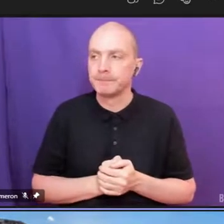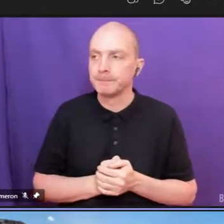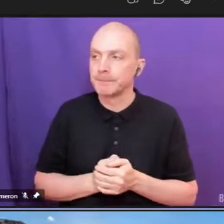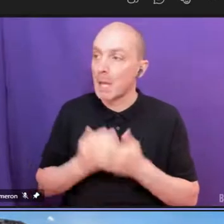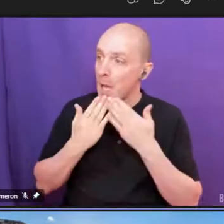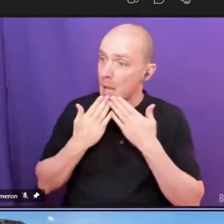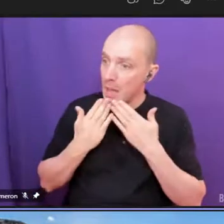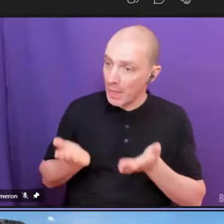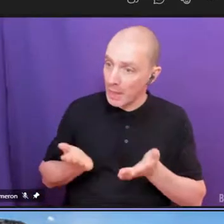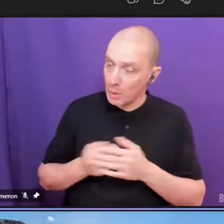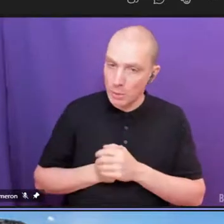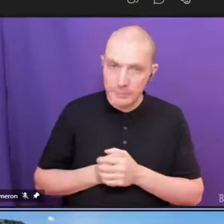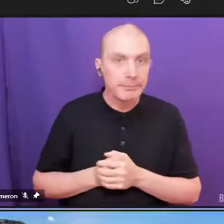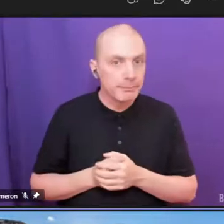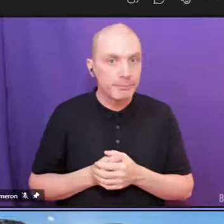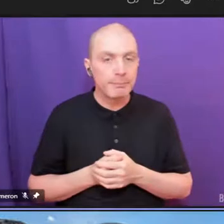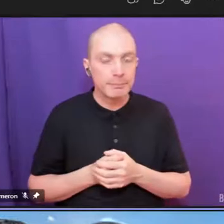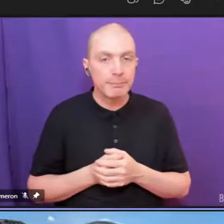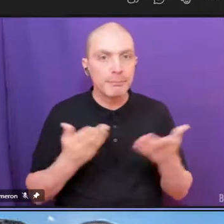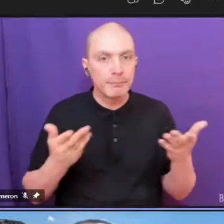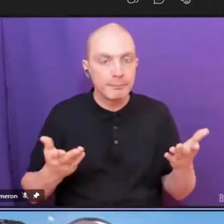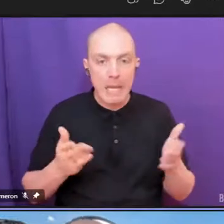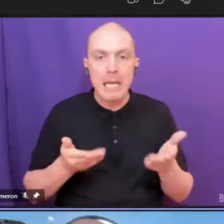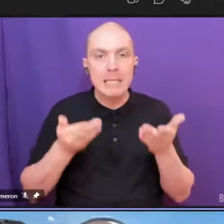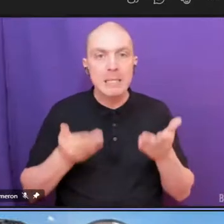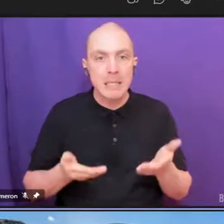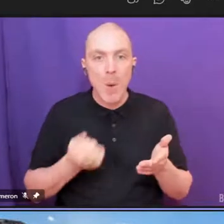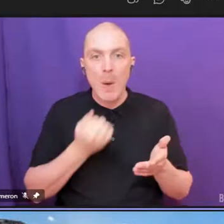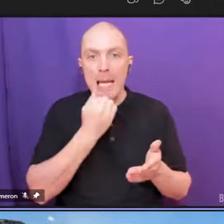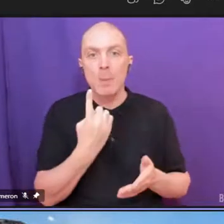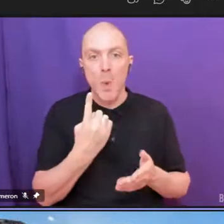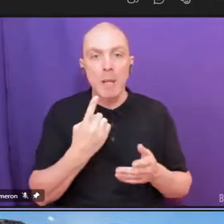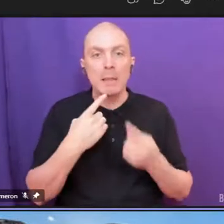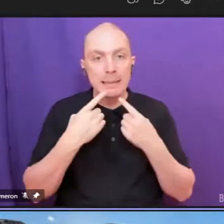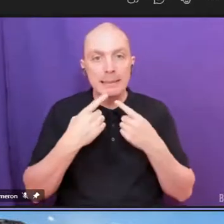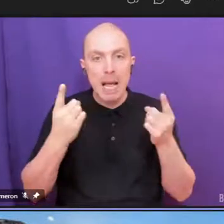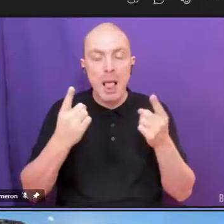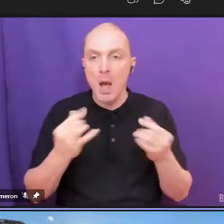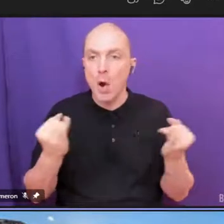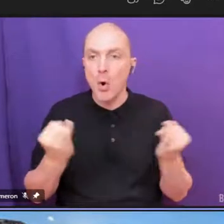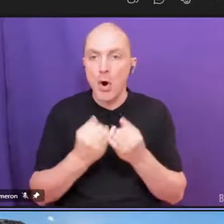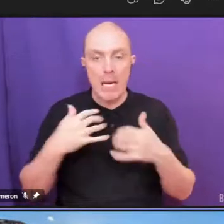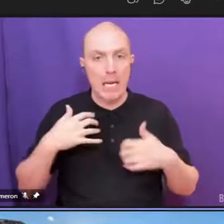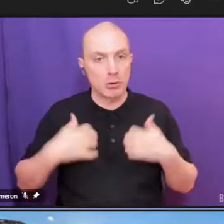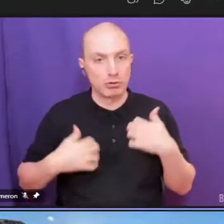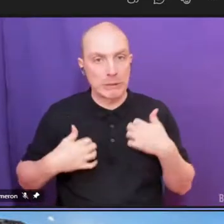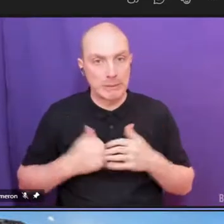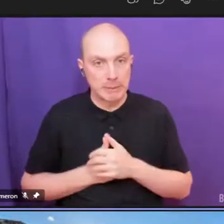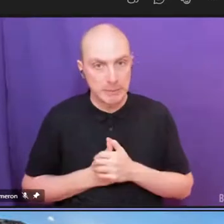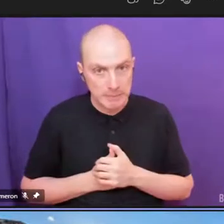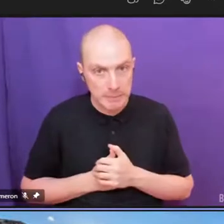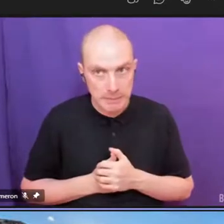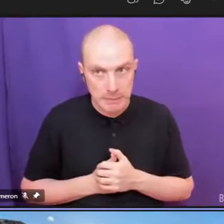So with that, let's move on to item one, declarations of interest. Do we have any declarations of interest, please?